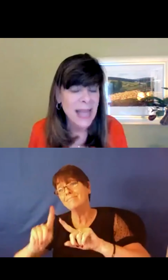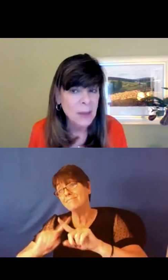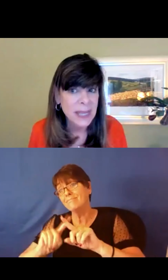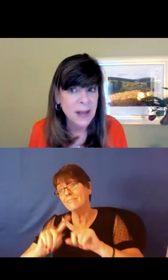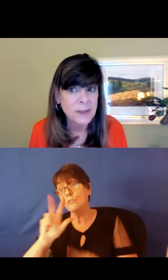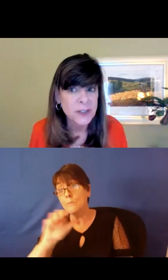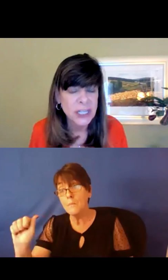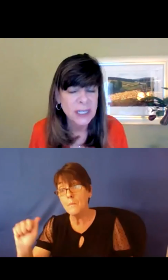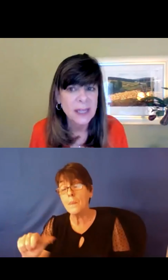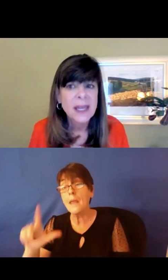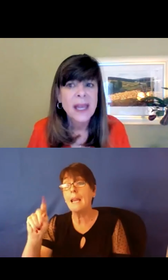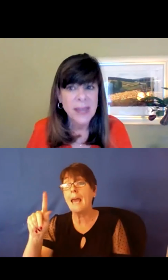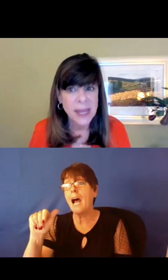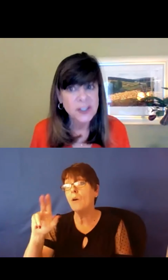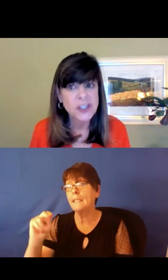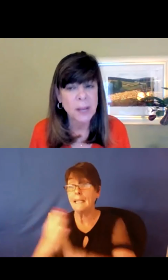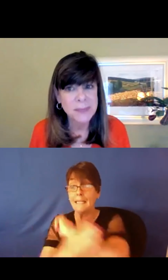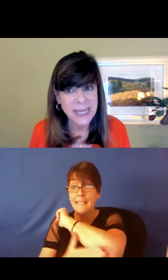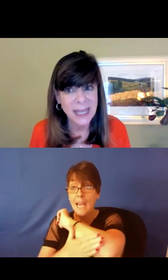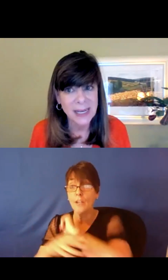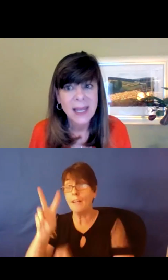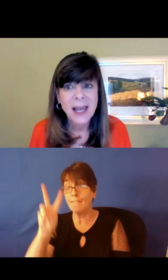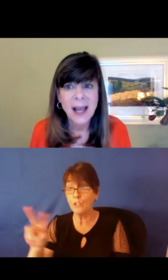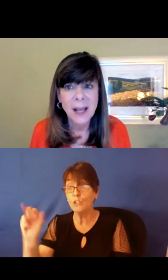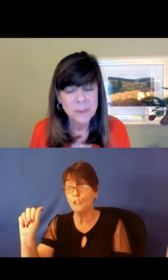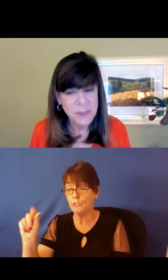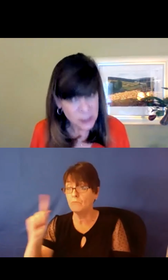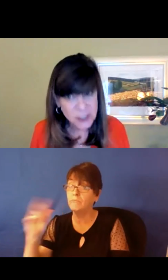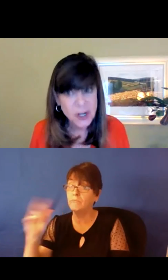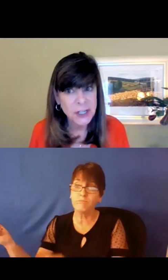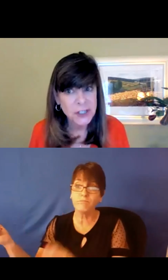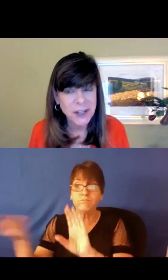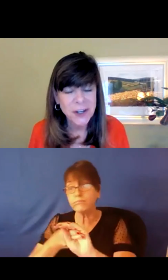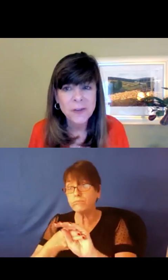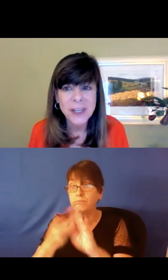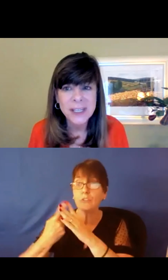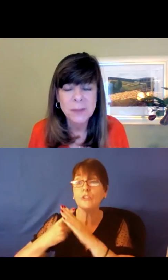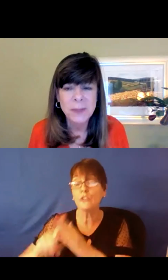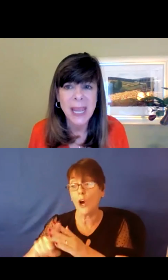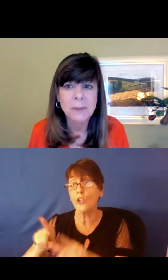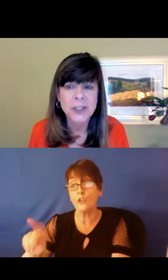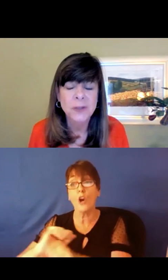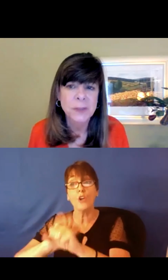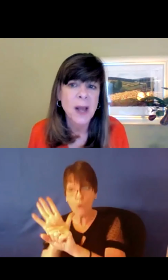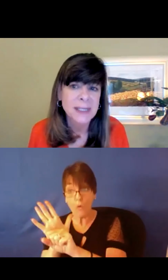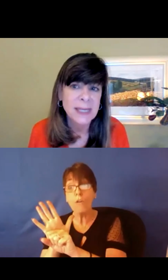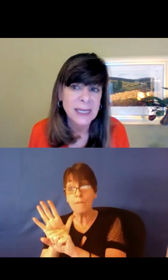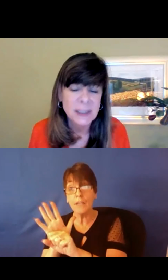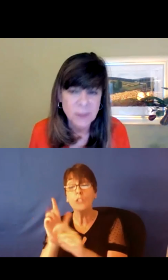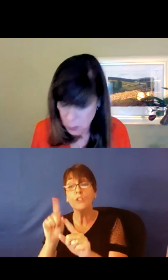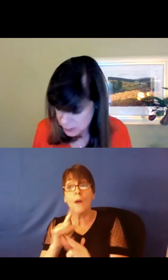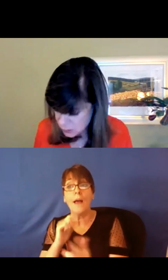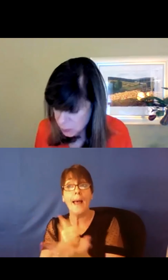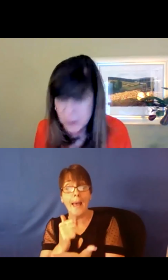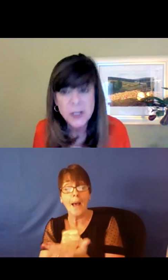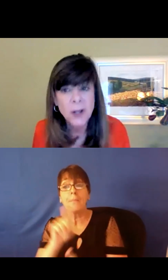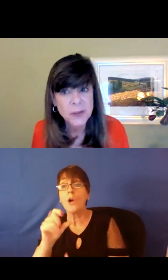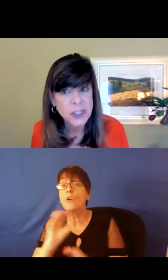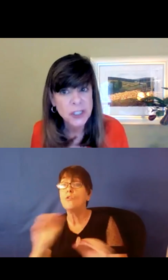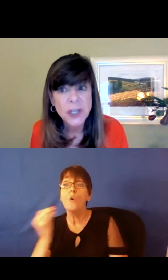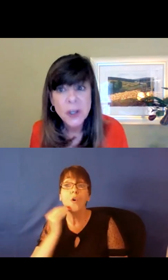like in Loudoun County, Virginia, that has jumped in, started during COVID to be able to respond to the needs of homeless